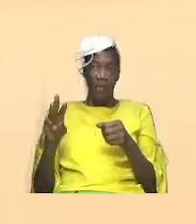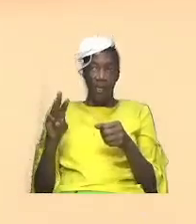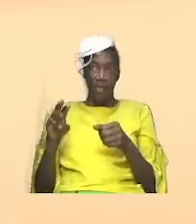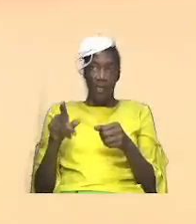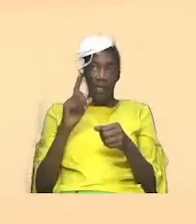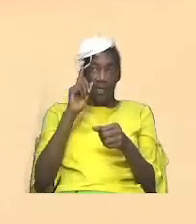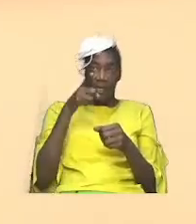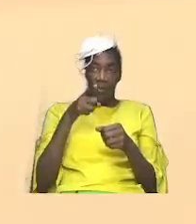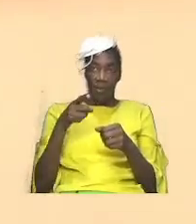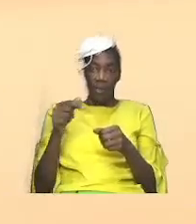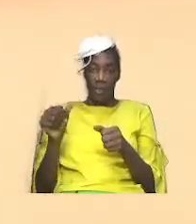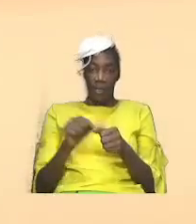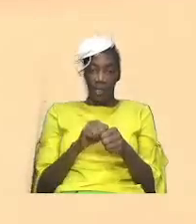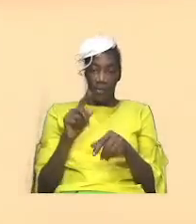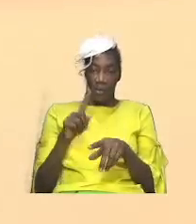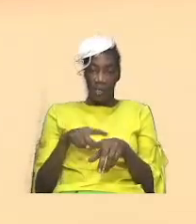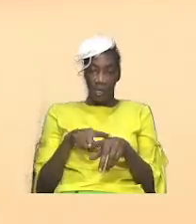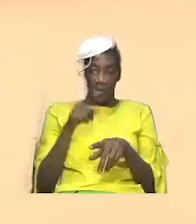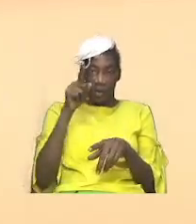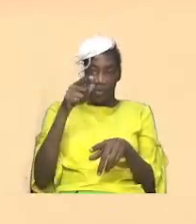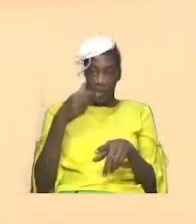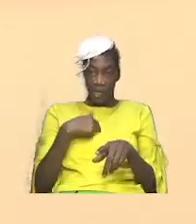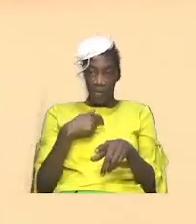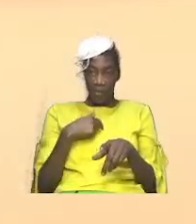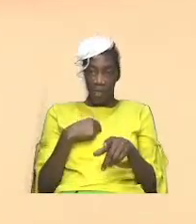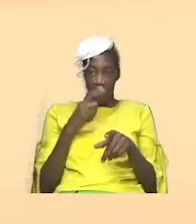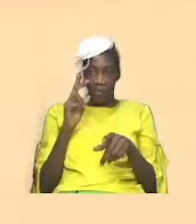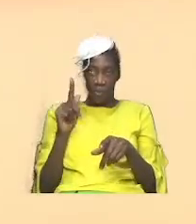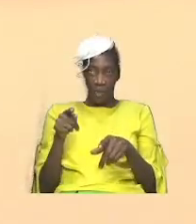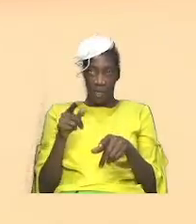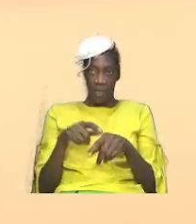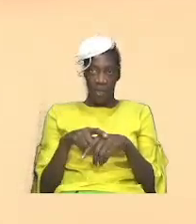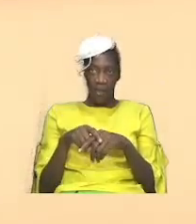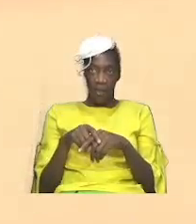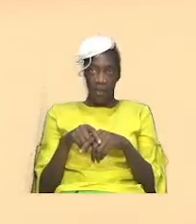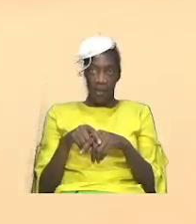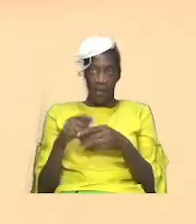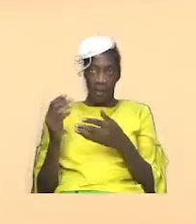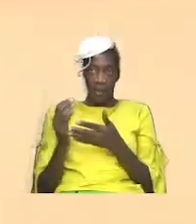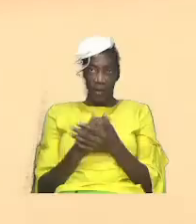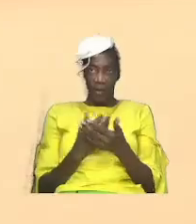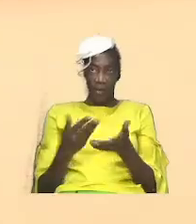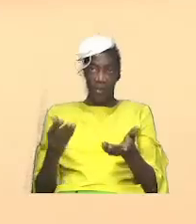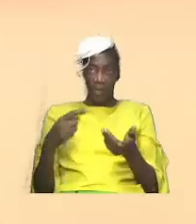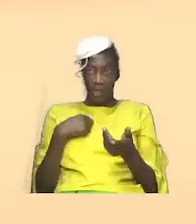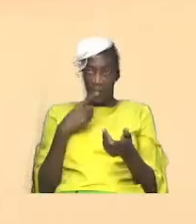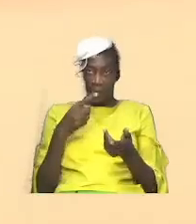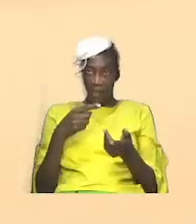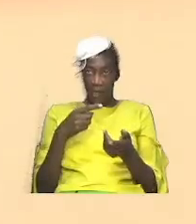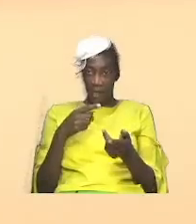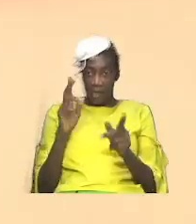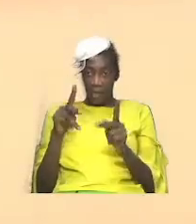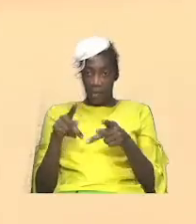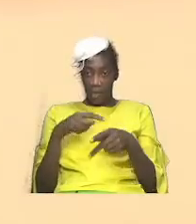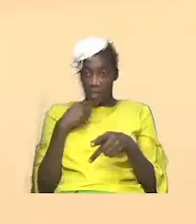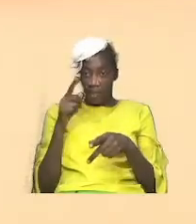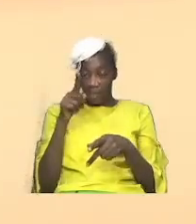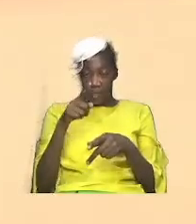down. Every time that he turned and point, his meme point on. And then, you know, somebody pick it up now and say, you know, she say, pastor, say you're